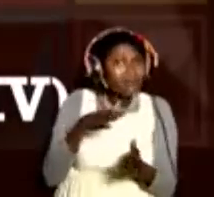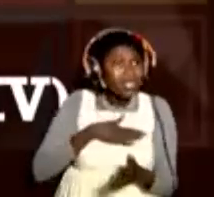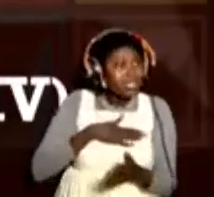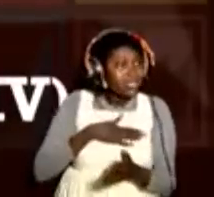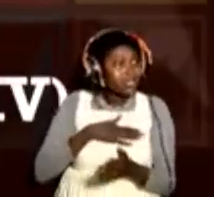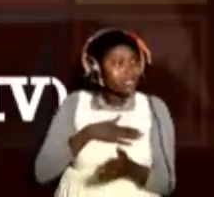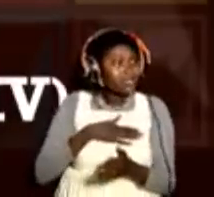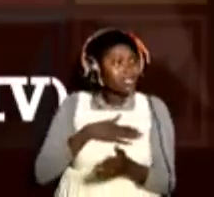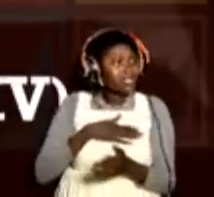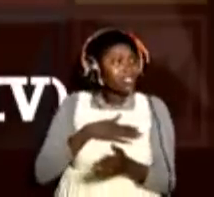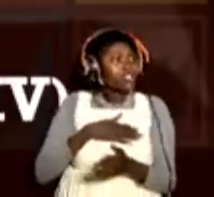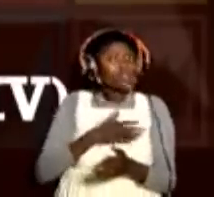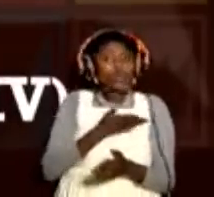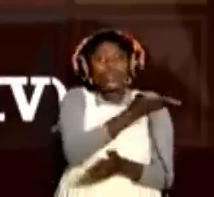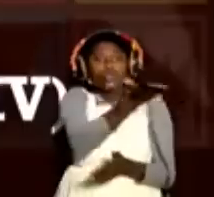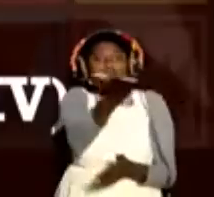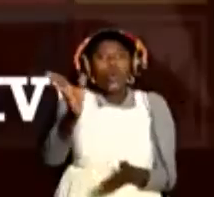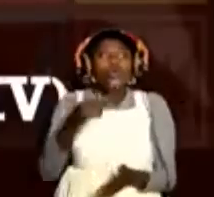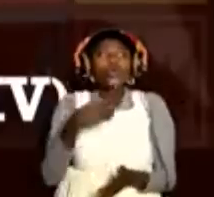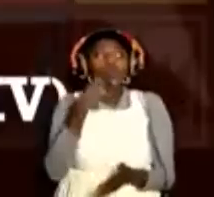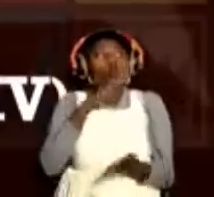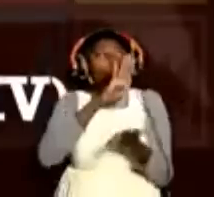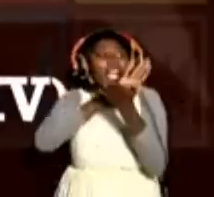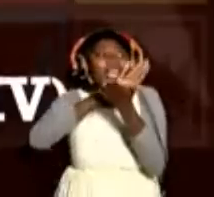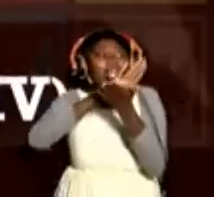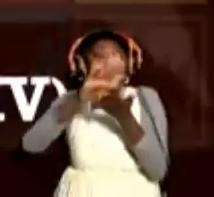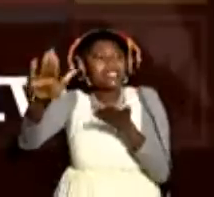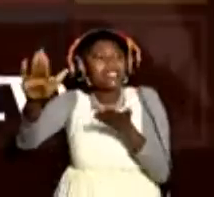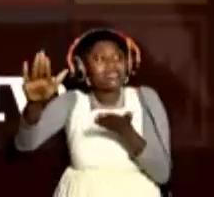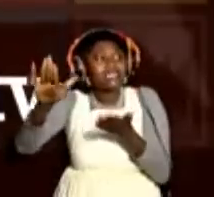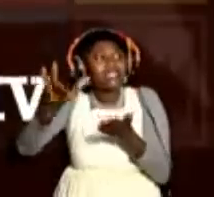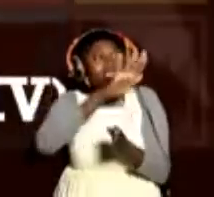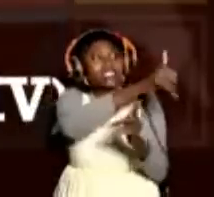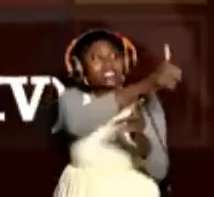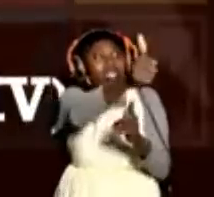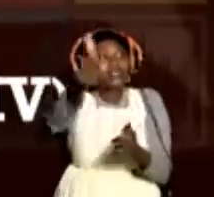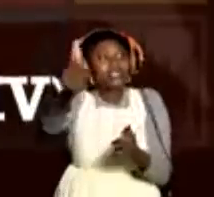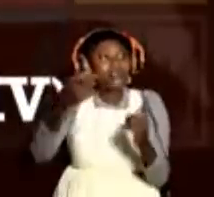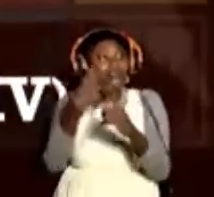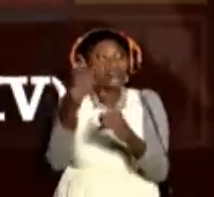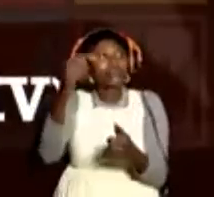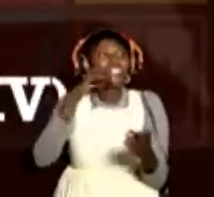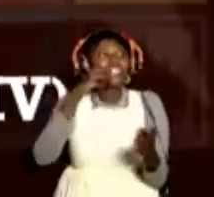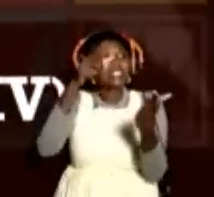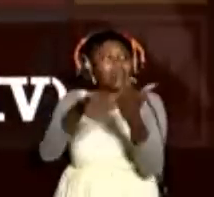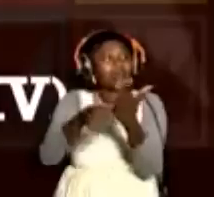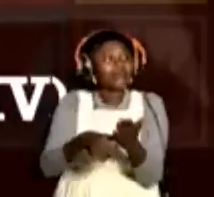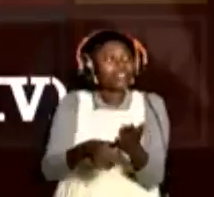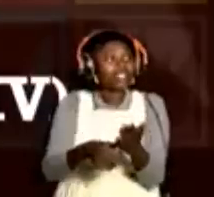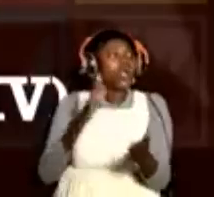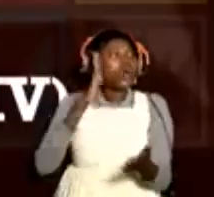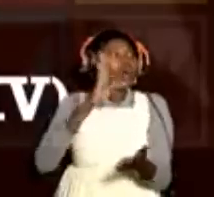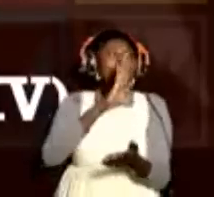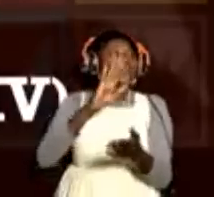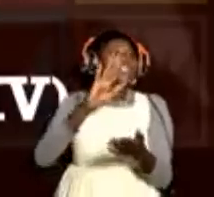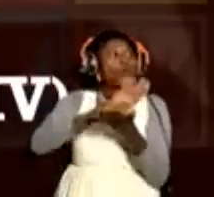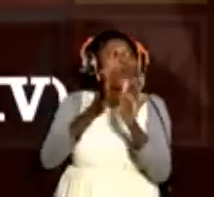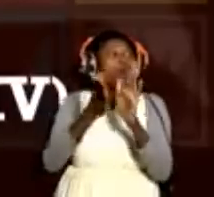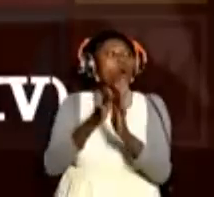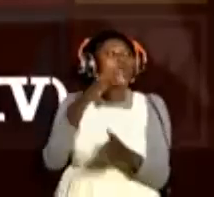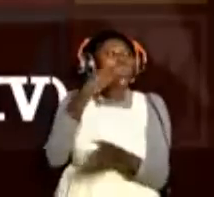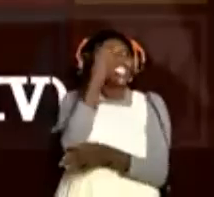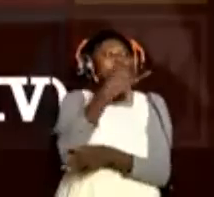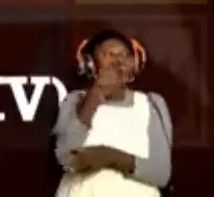it? Those who cleanse themselves from the letter will be instruments